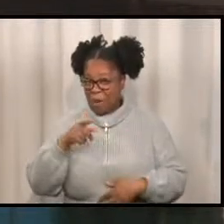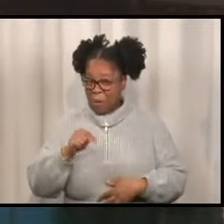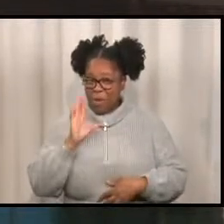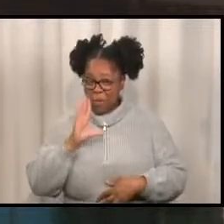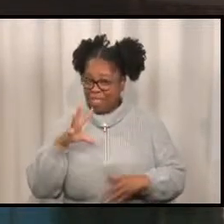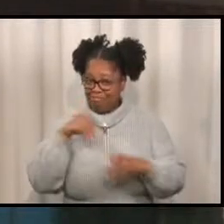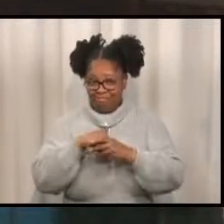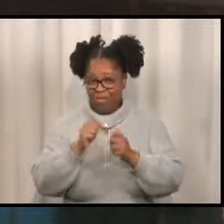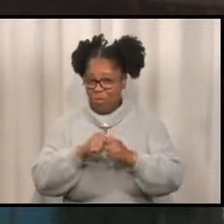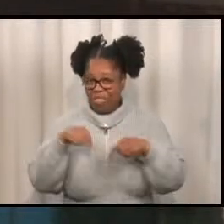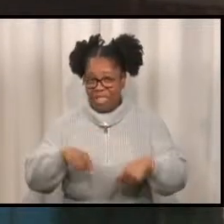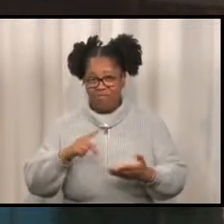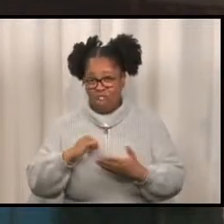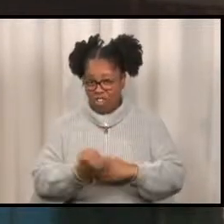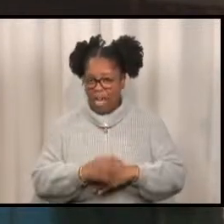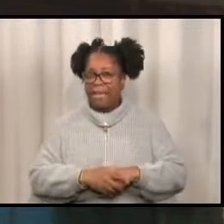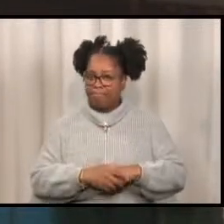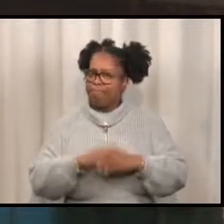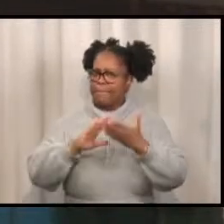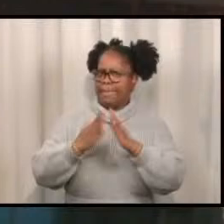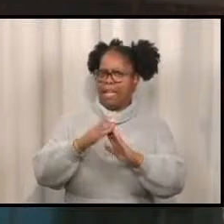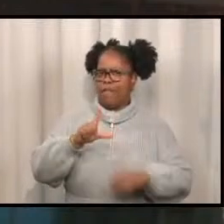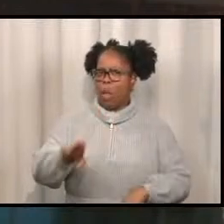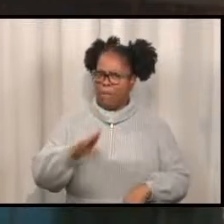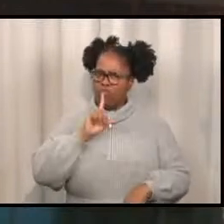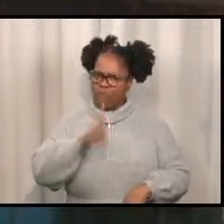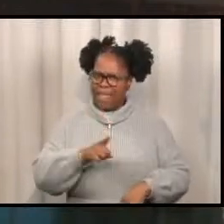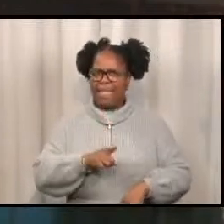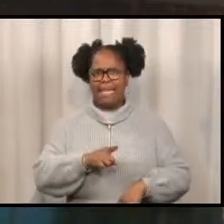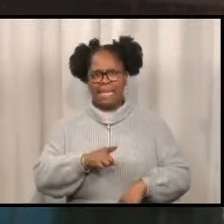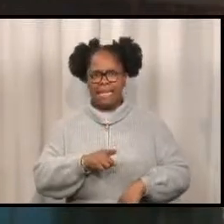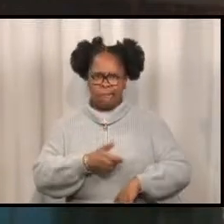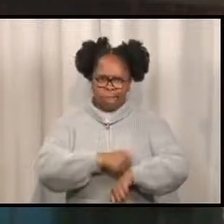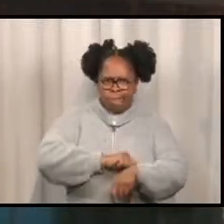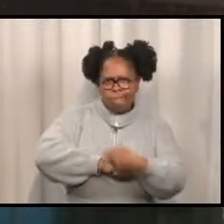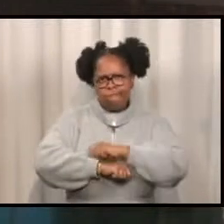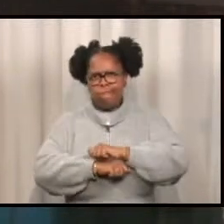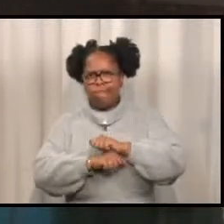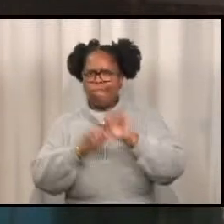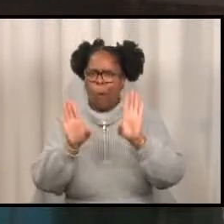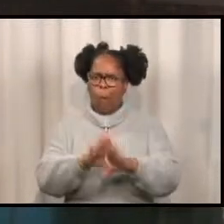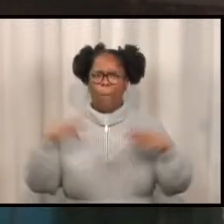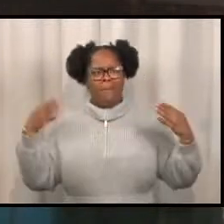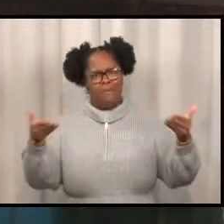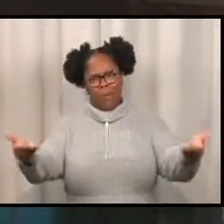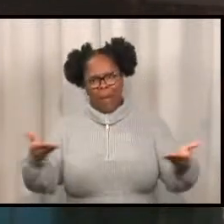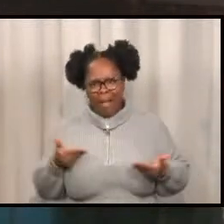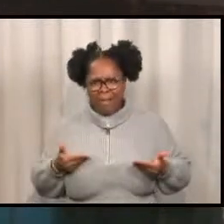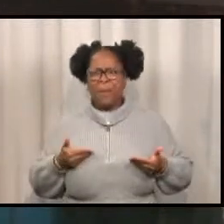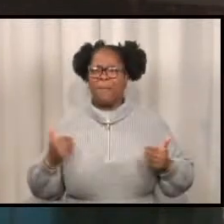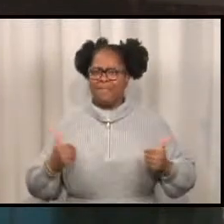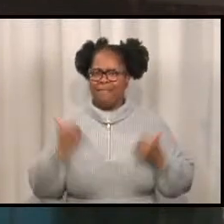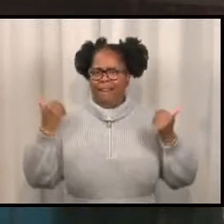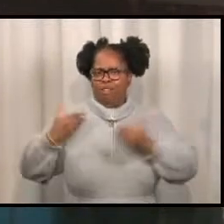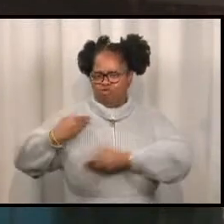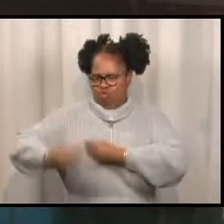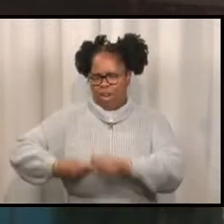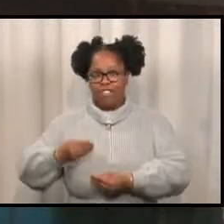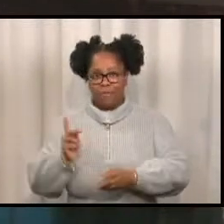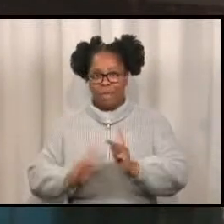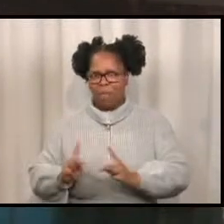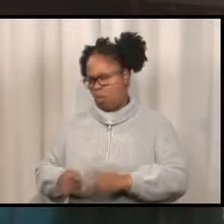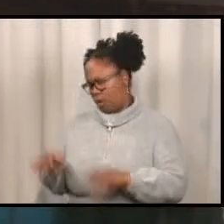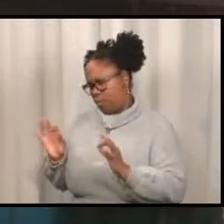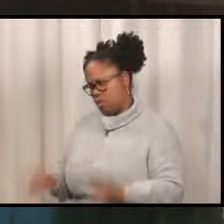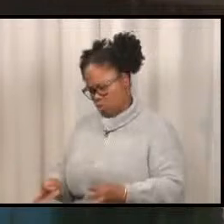in this. So the city really has opened its doors and has embraced a young generation of people